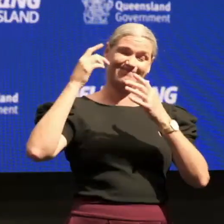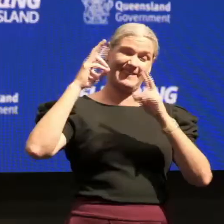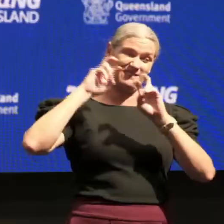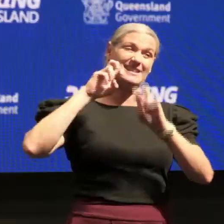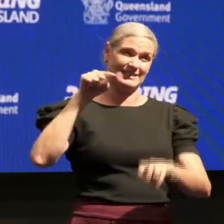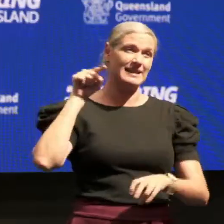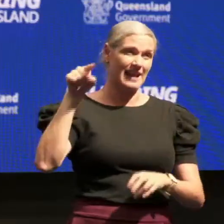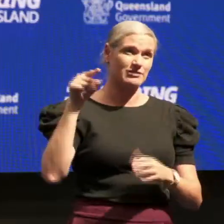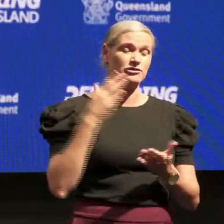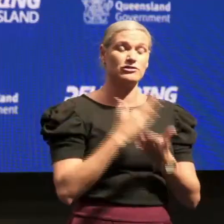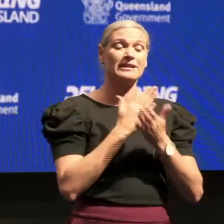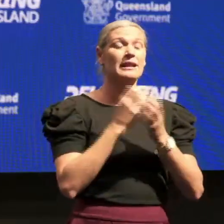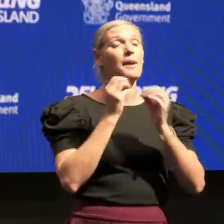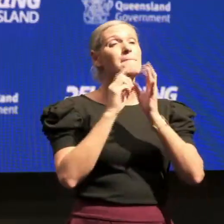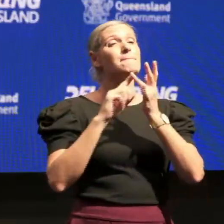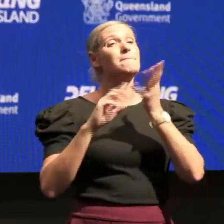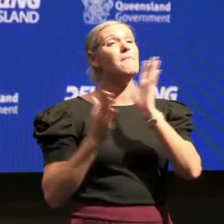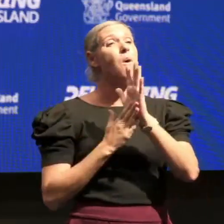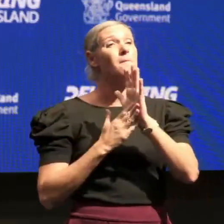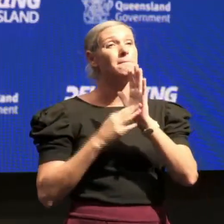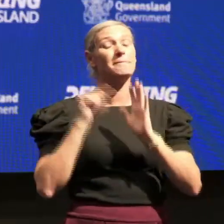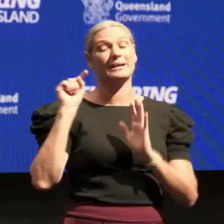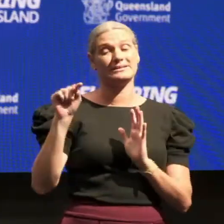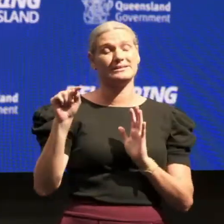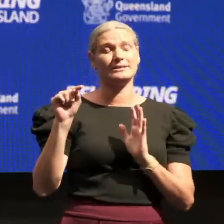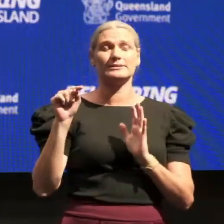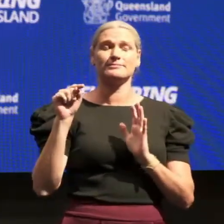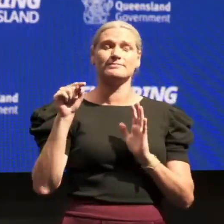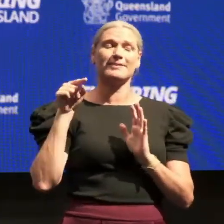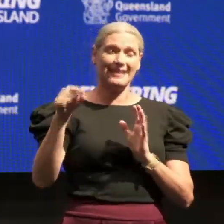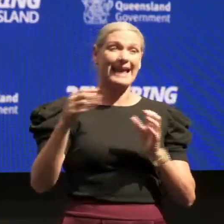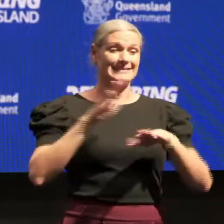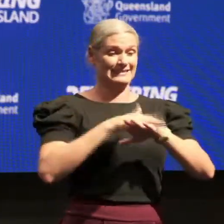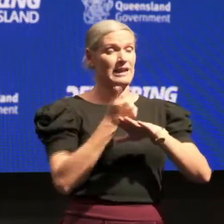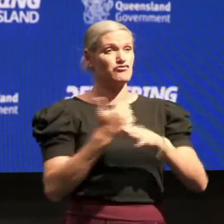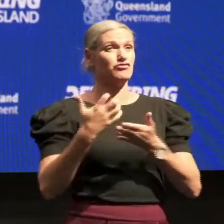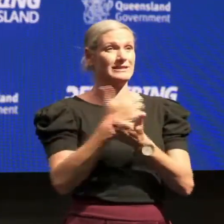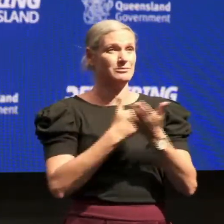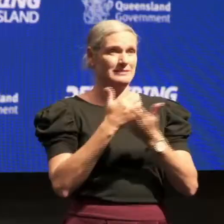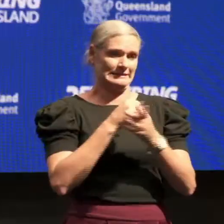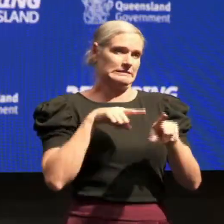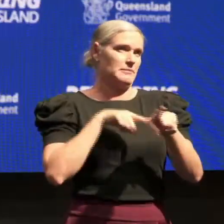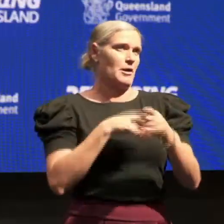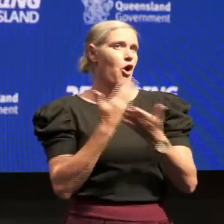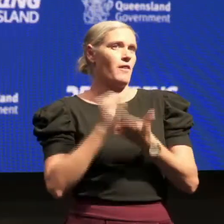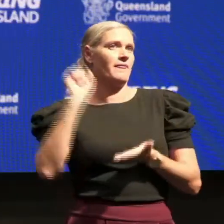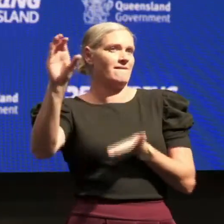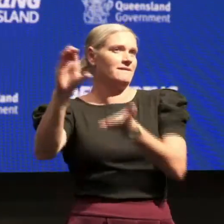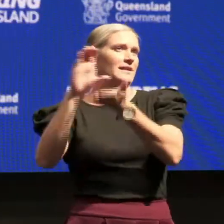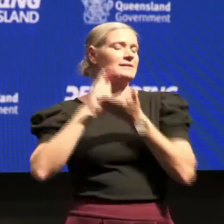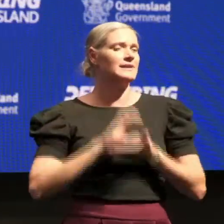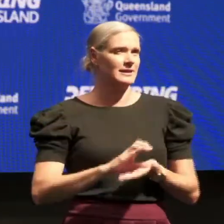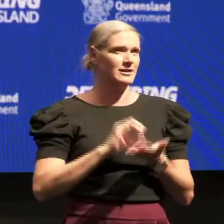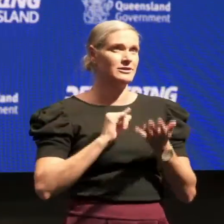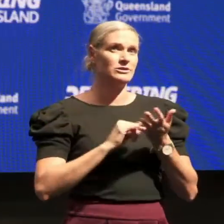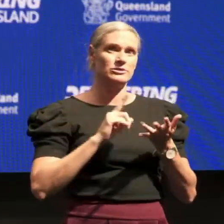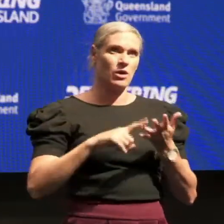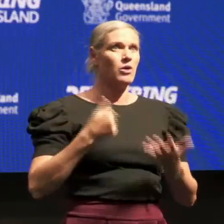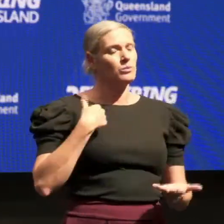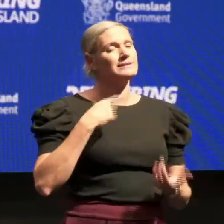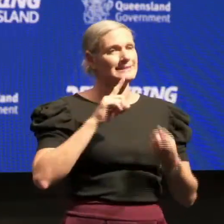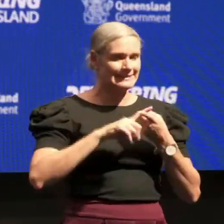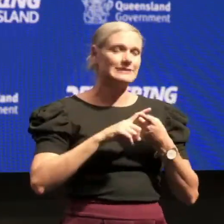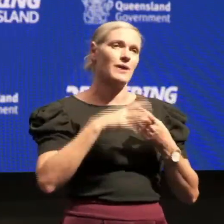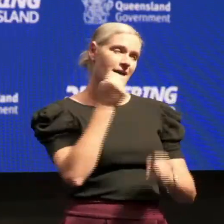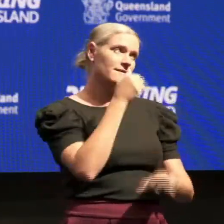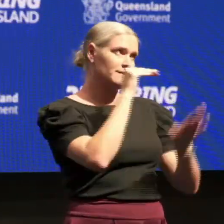the Bureau of Meteorology, they put resources according to how much money they get, and that's why we'll continue to take up the